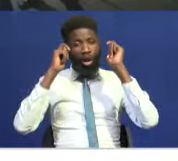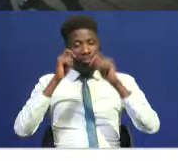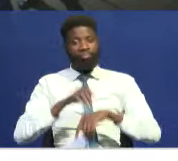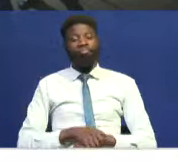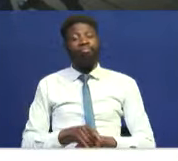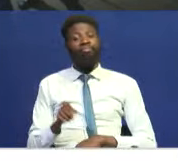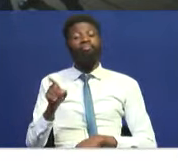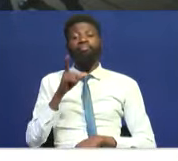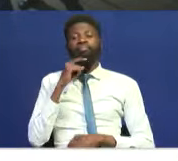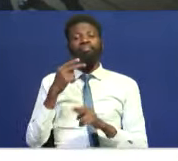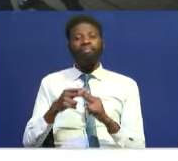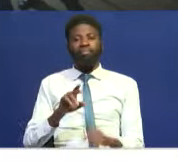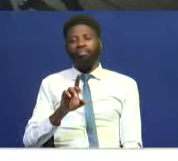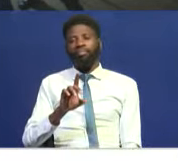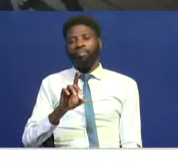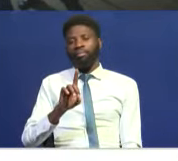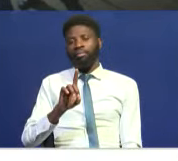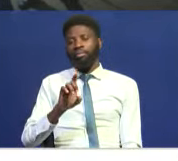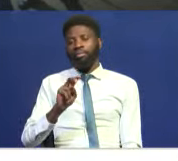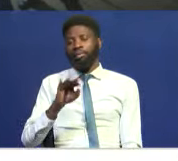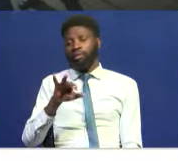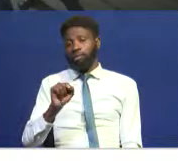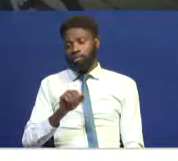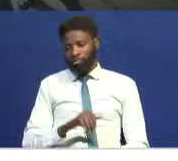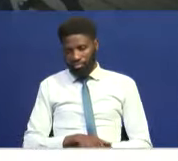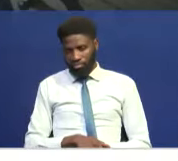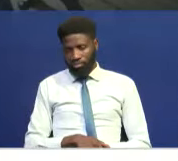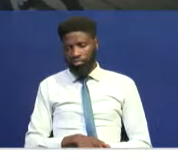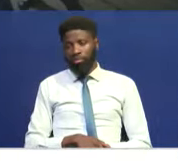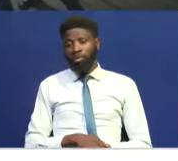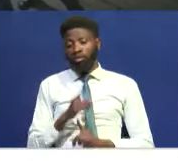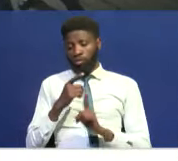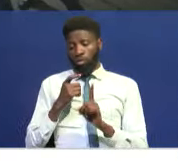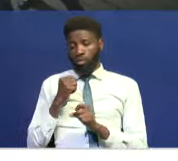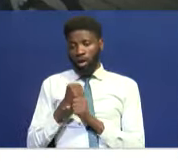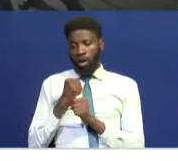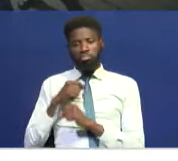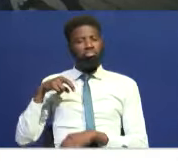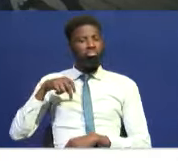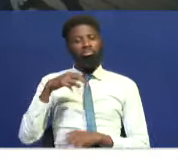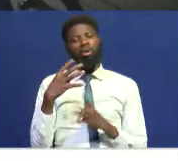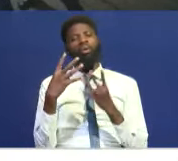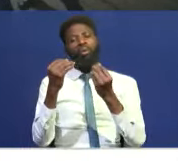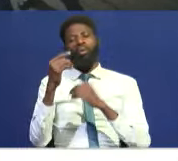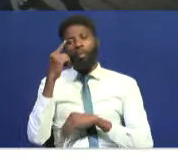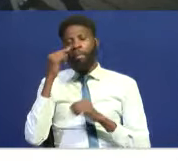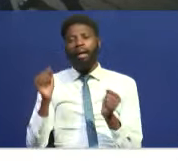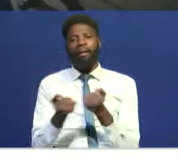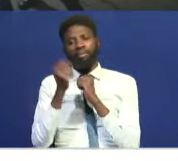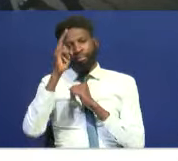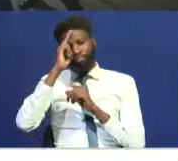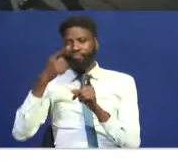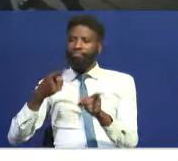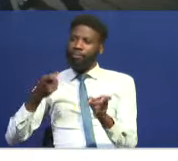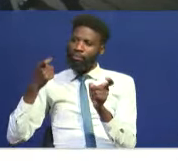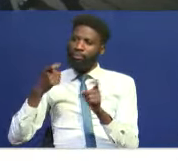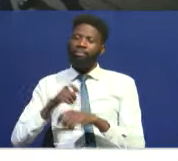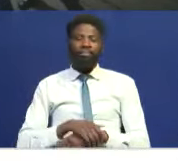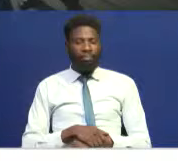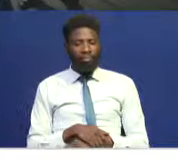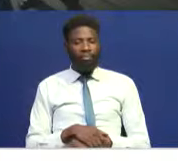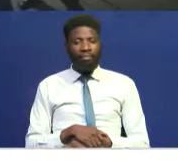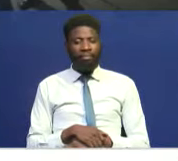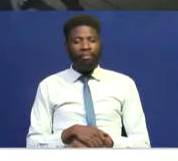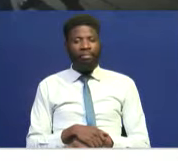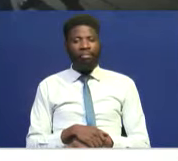Dennis Lubanga is said to have been shot on his way home from work. As John Kahiro reports, the family is also